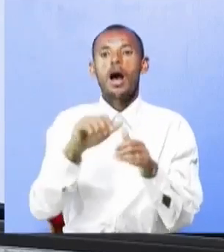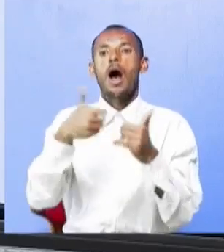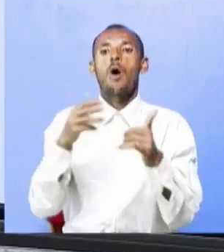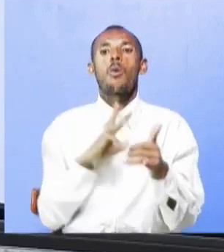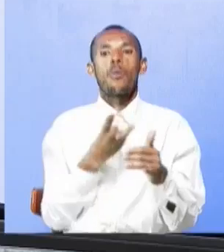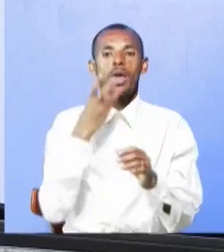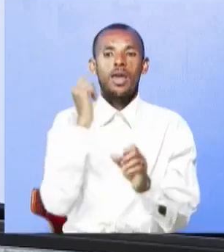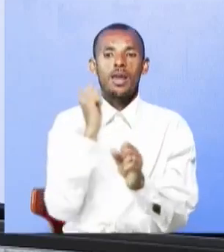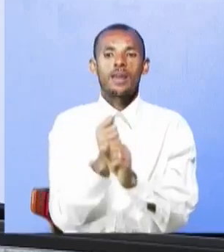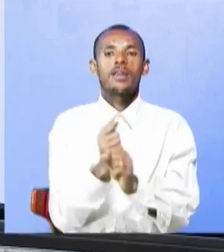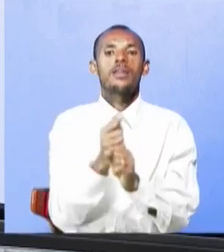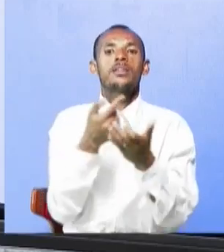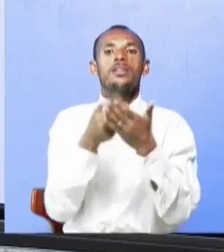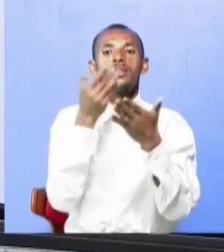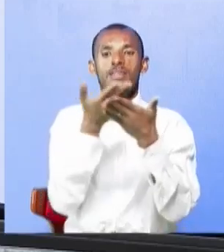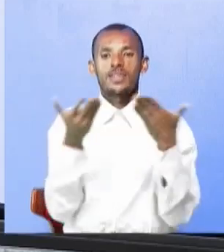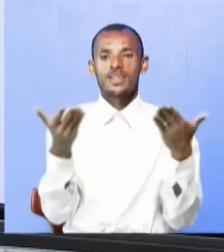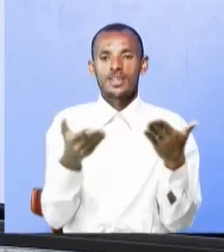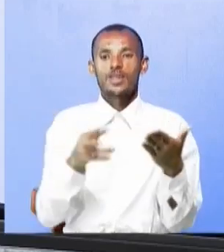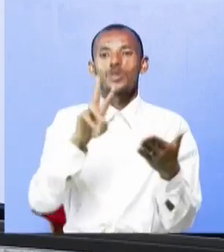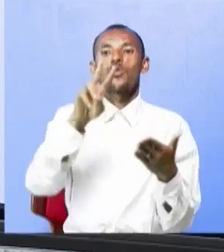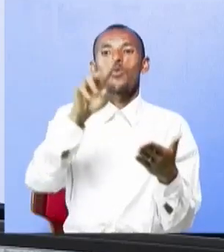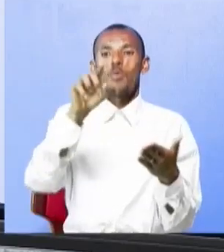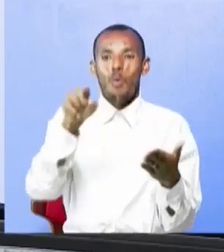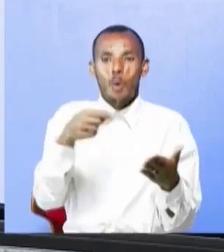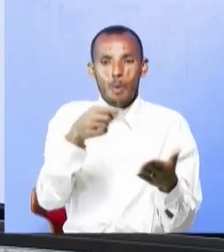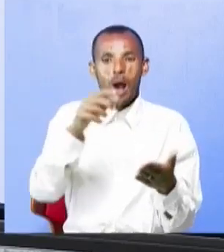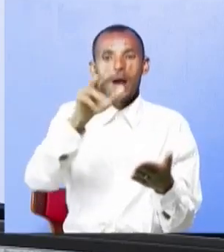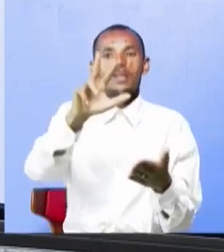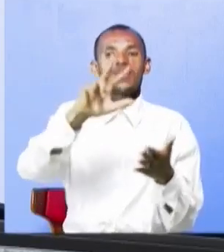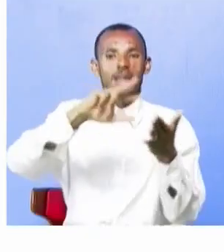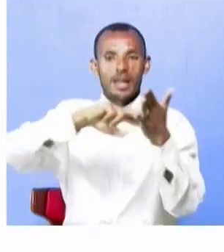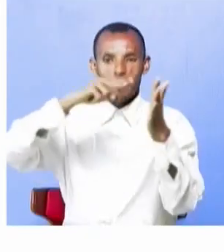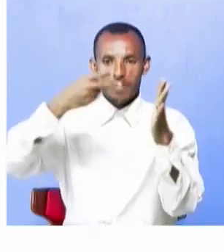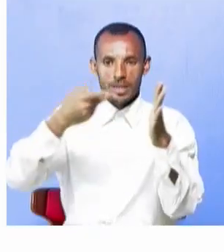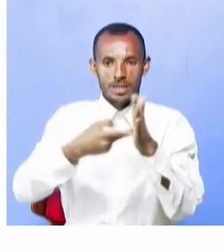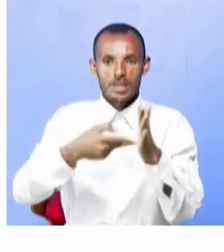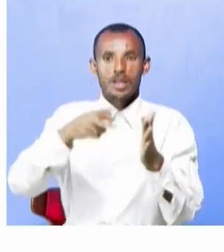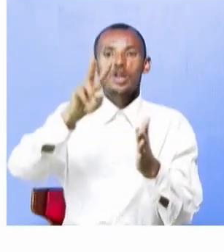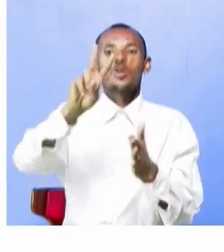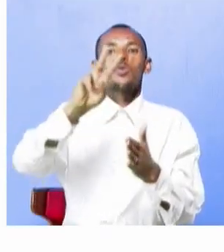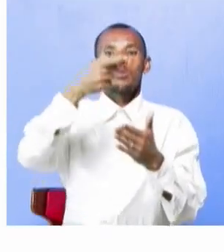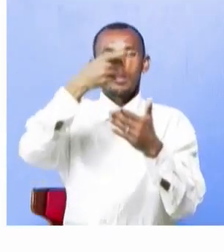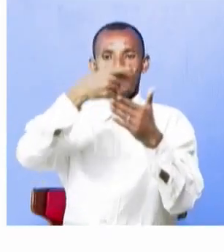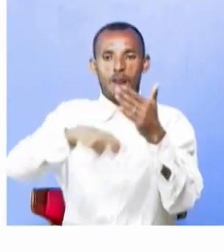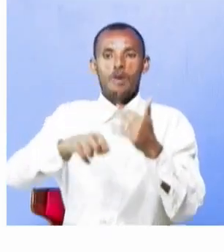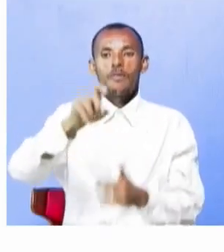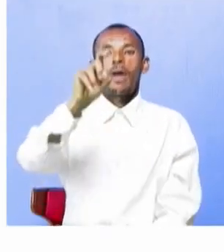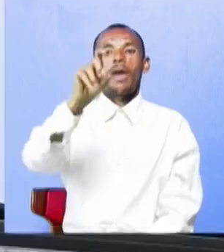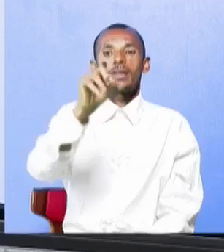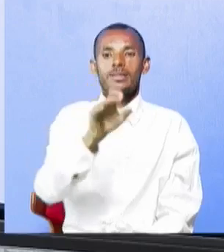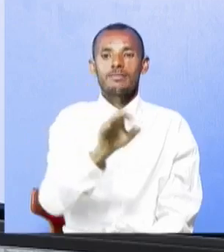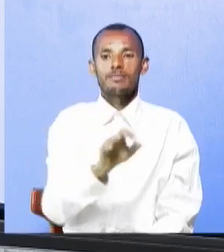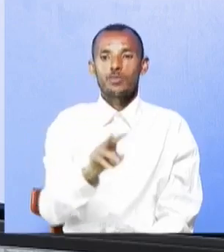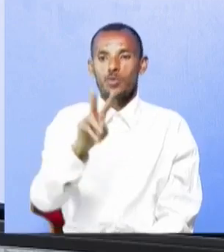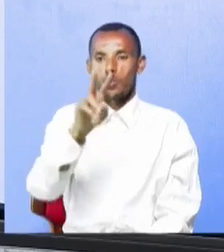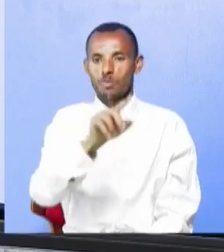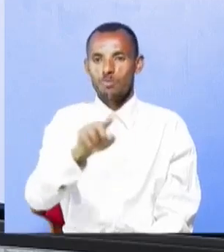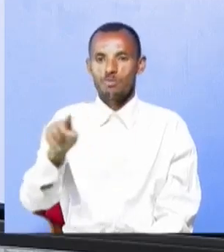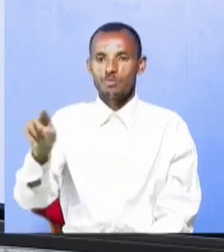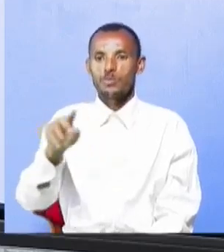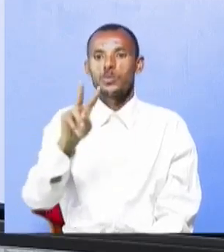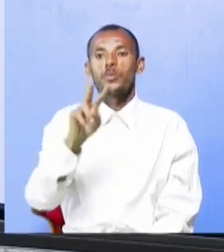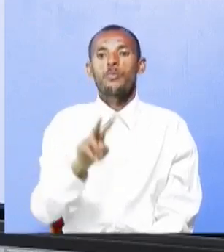thing? 2, 3 means 2 is the value of x. So since 2